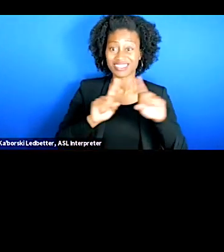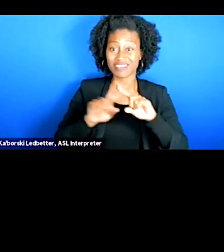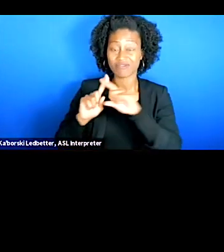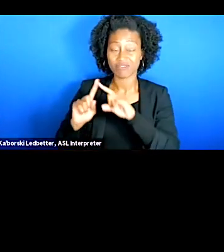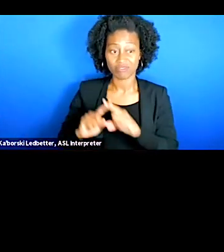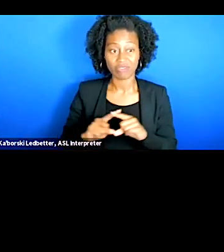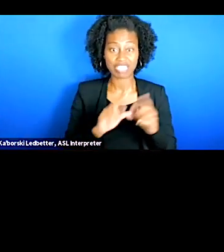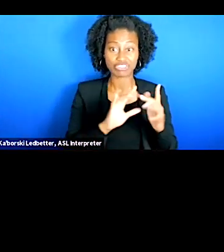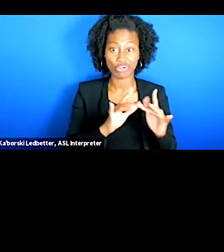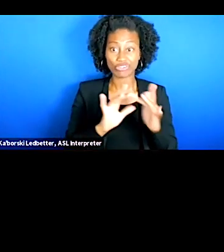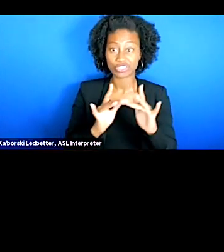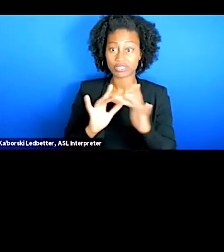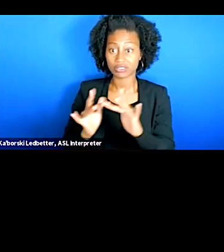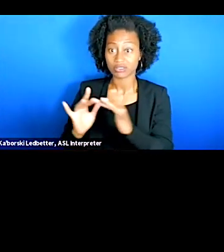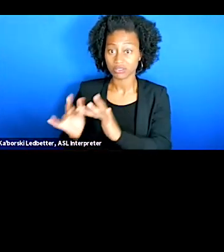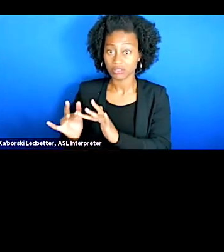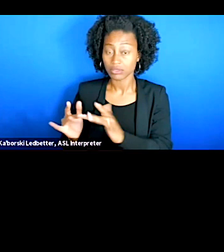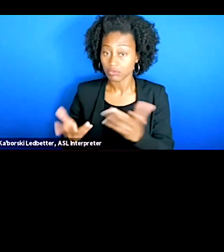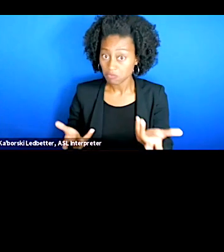that?